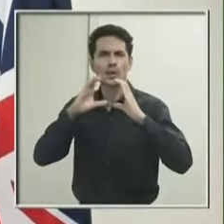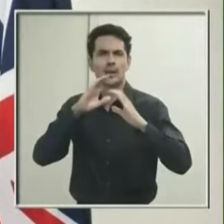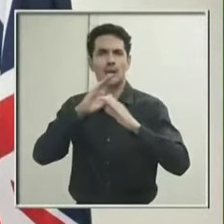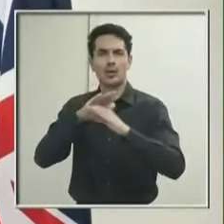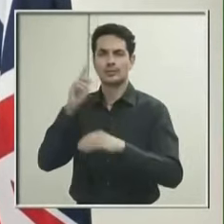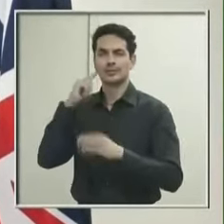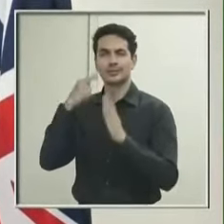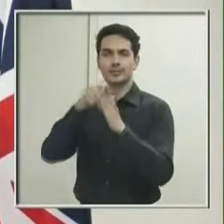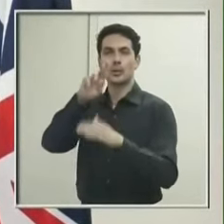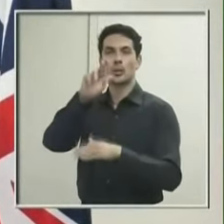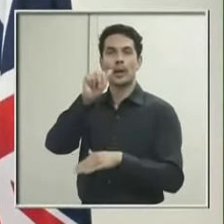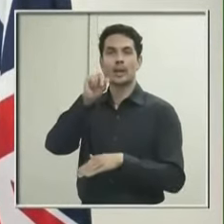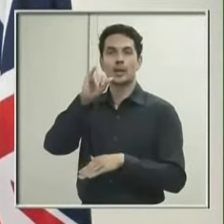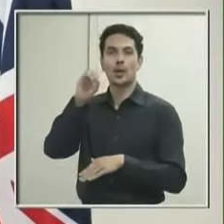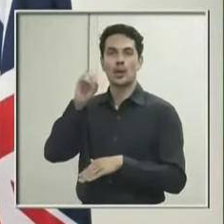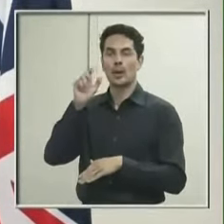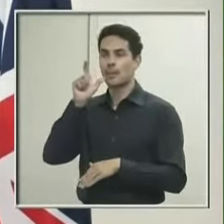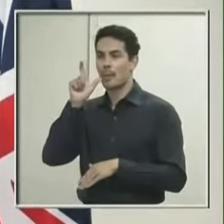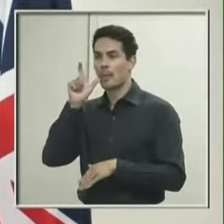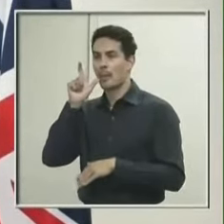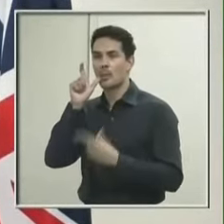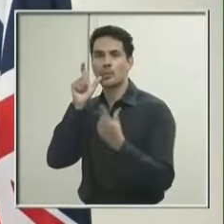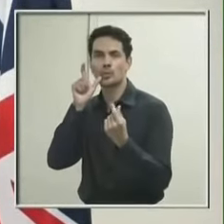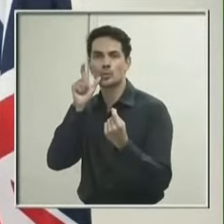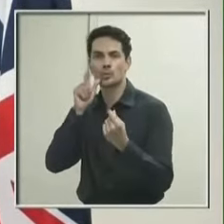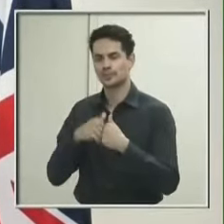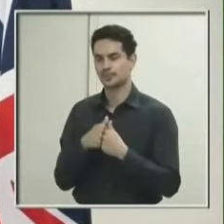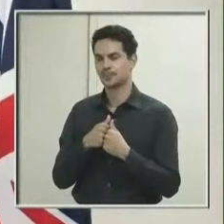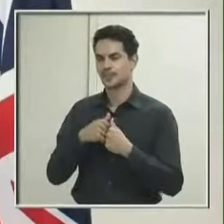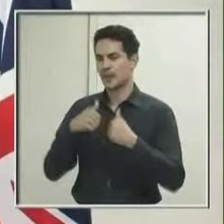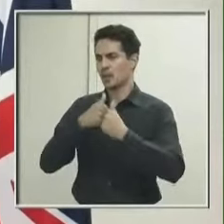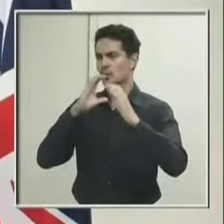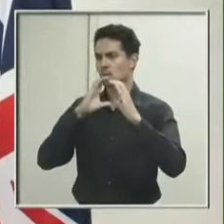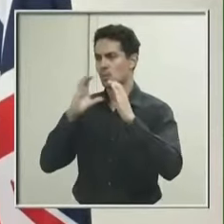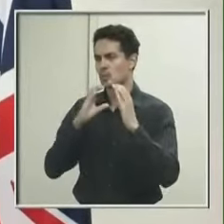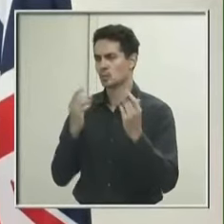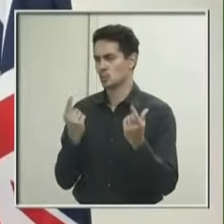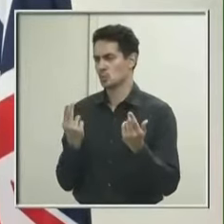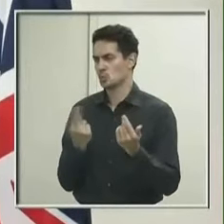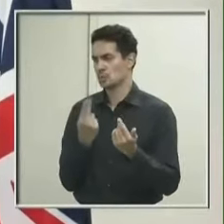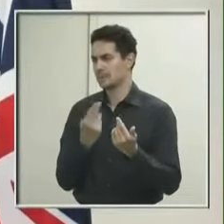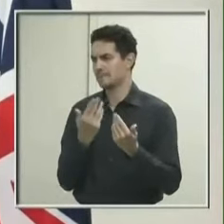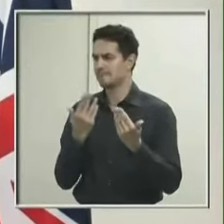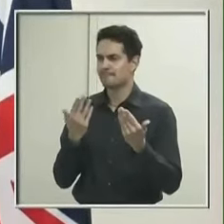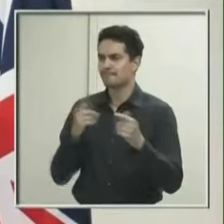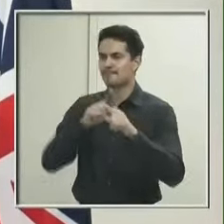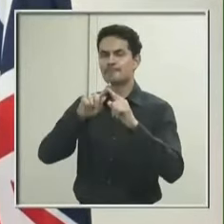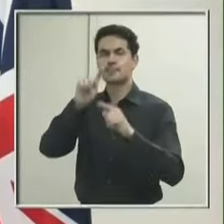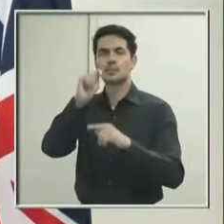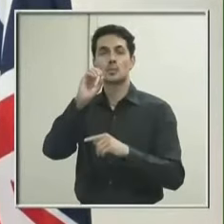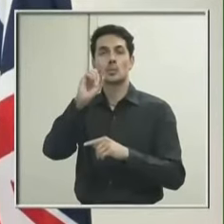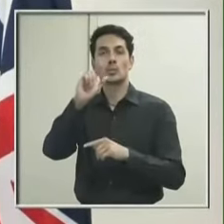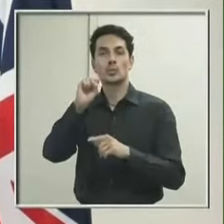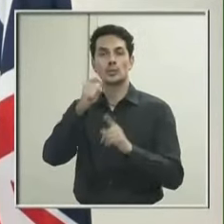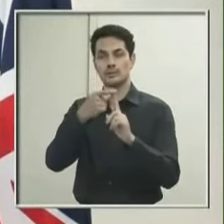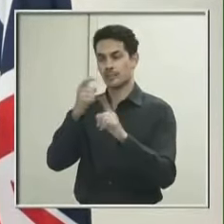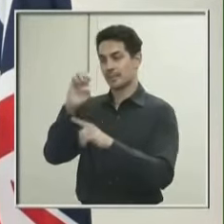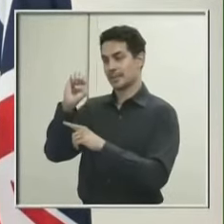radio? What was being communicated using other tools from the EOC?